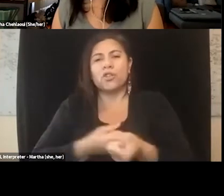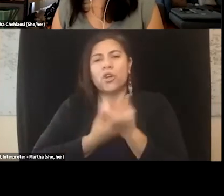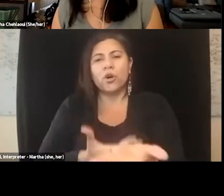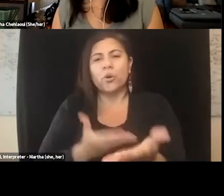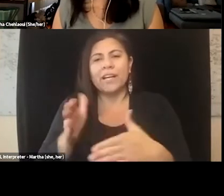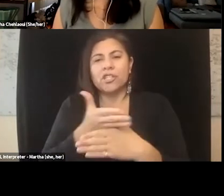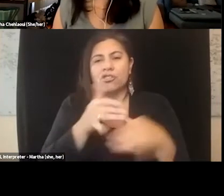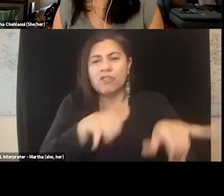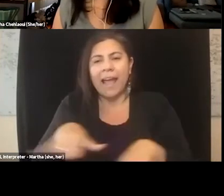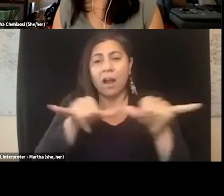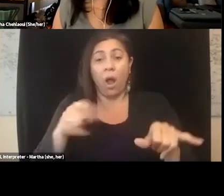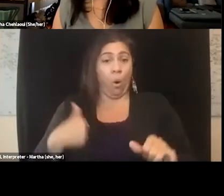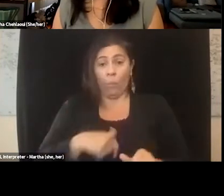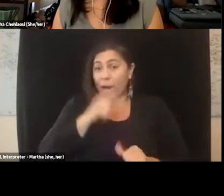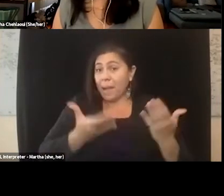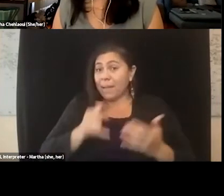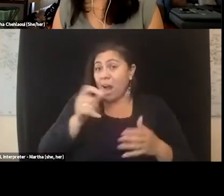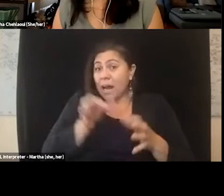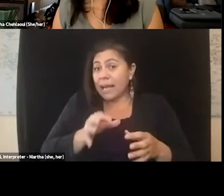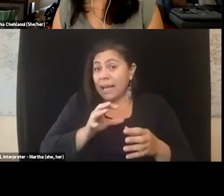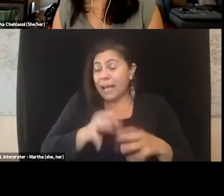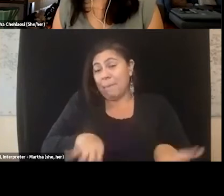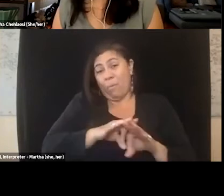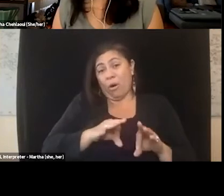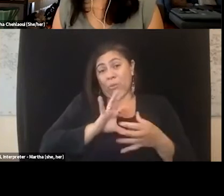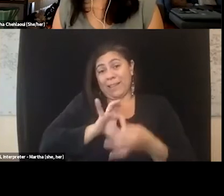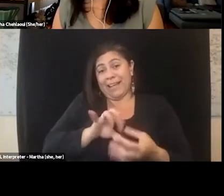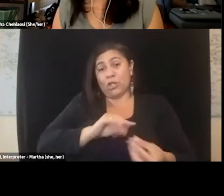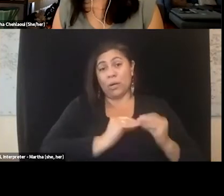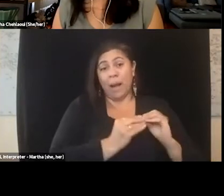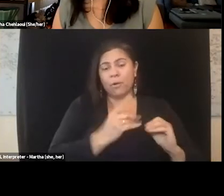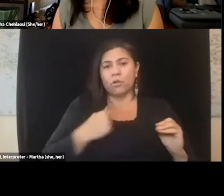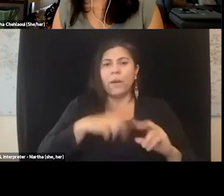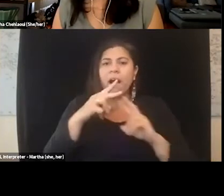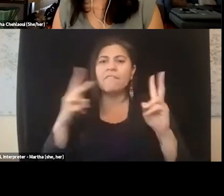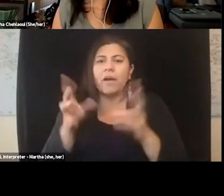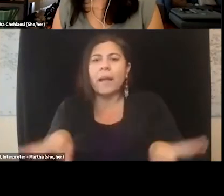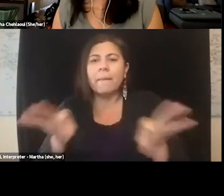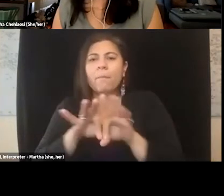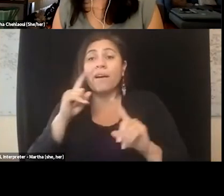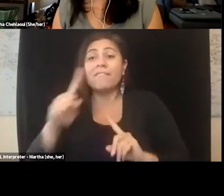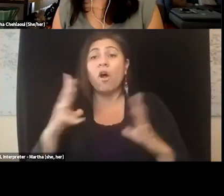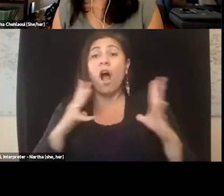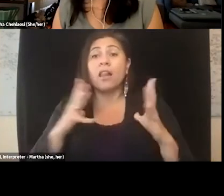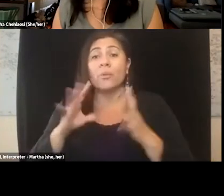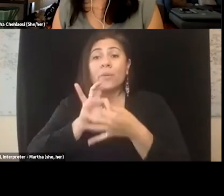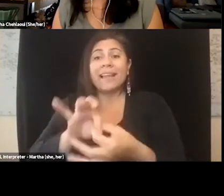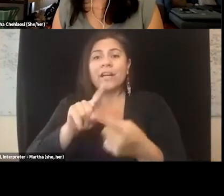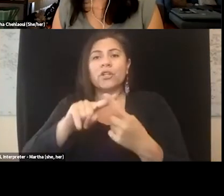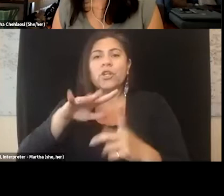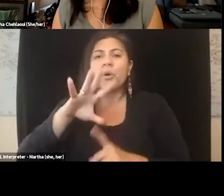in numbers for Hollywood, we are very important and relevant for Hollywood in terms of